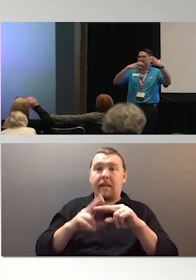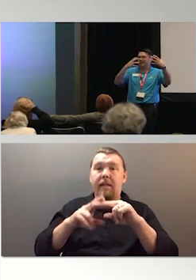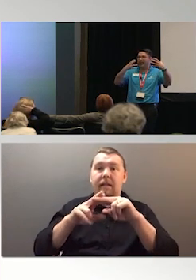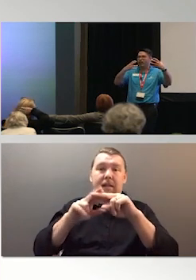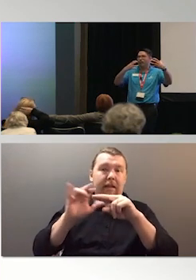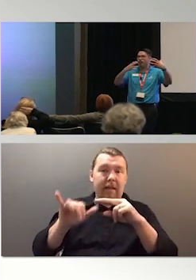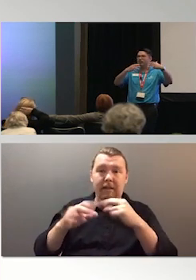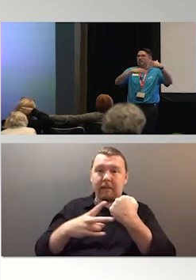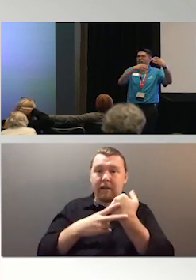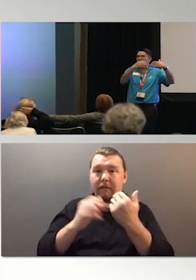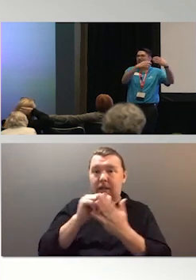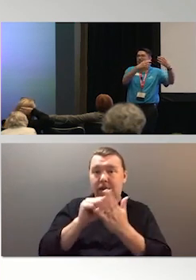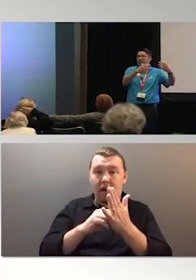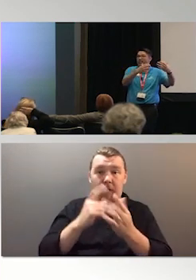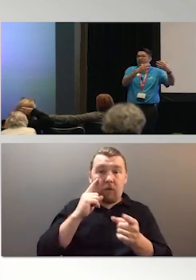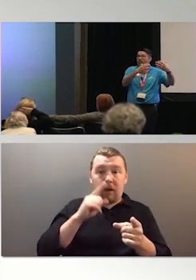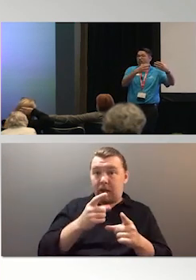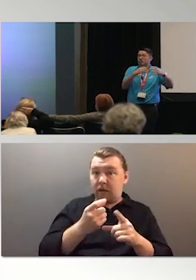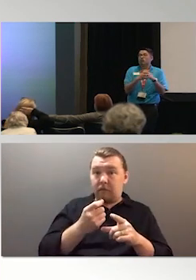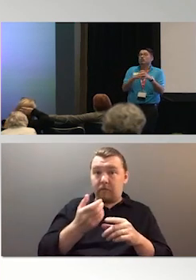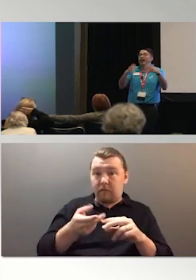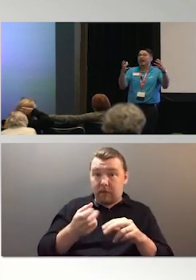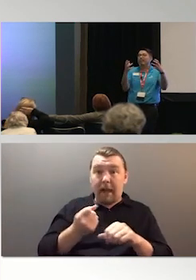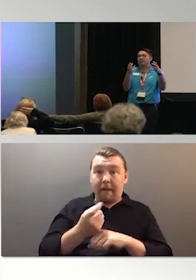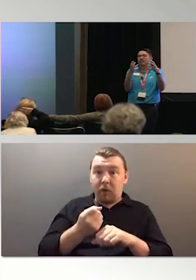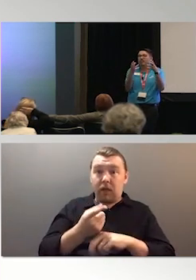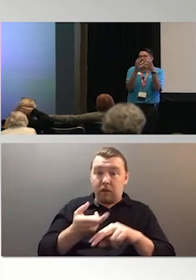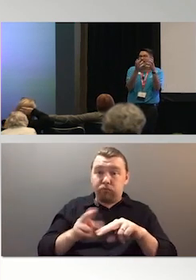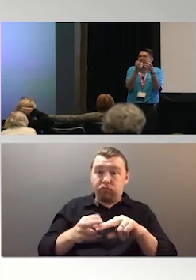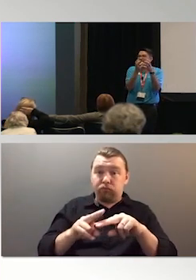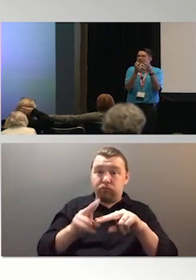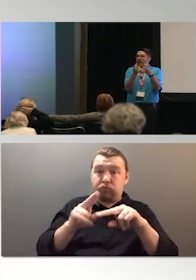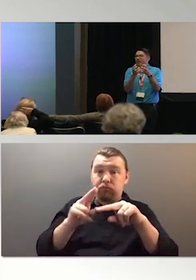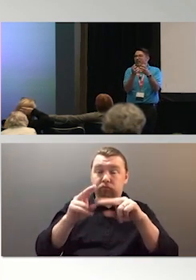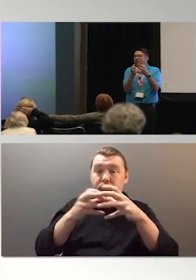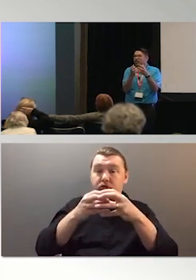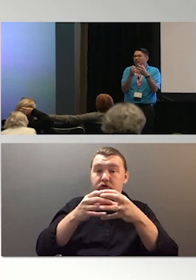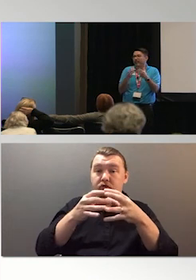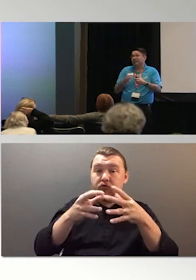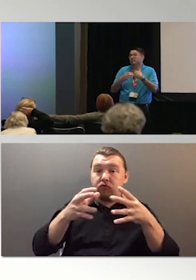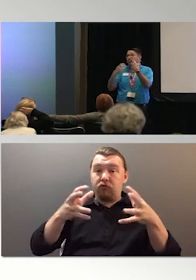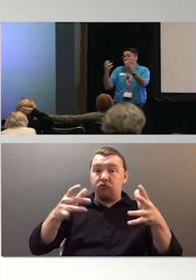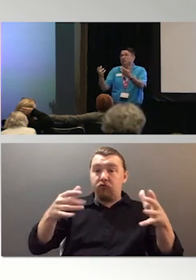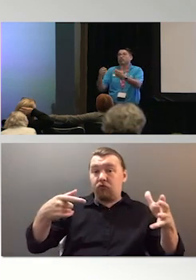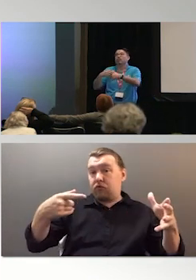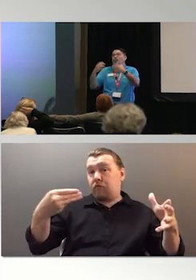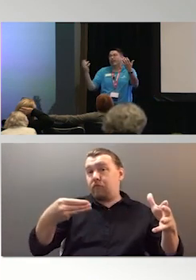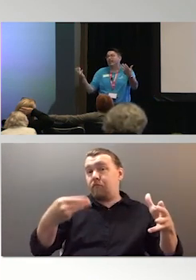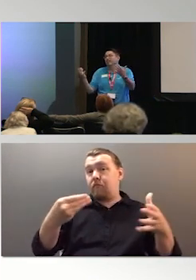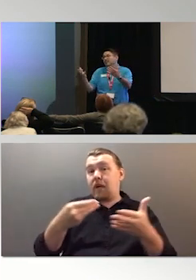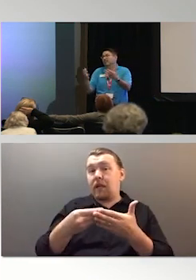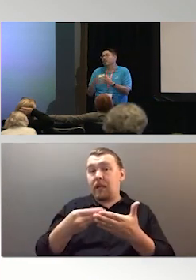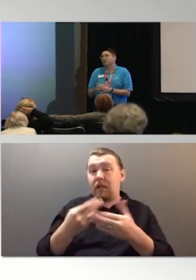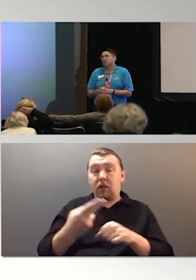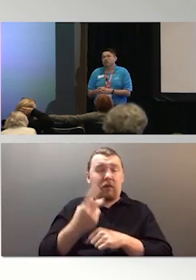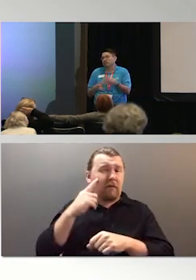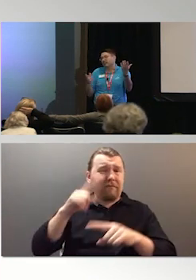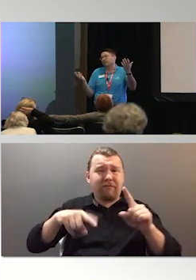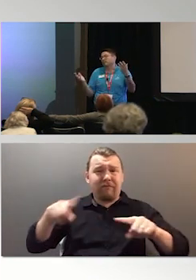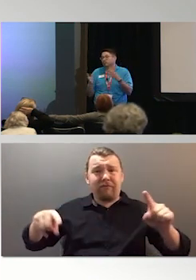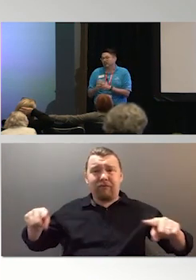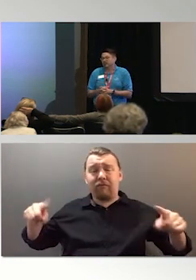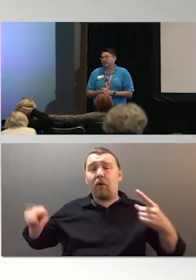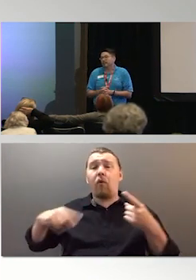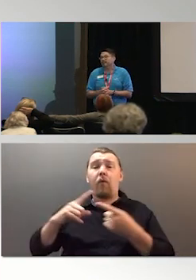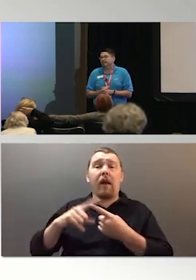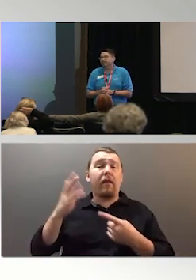savings account for them year after year, so you have this nest of money that can be used for a variety of things to help them with whatever the